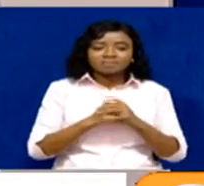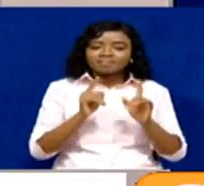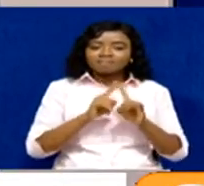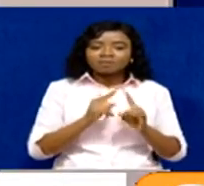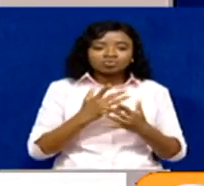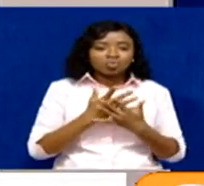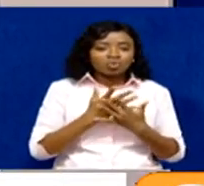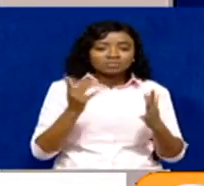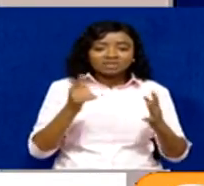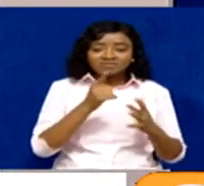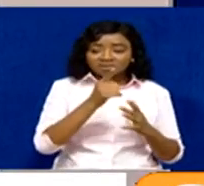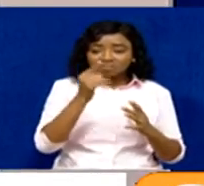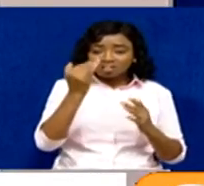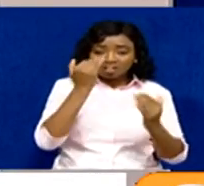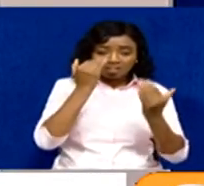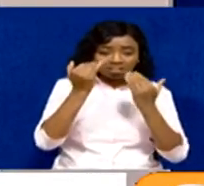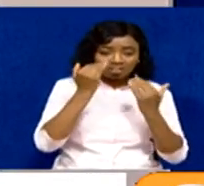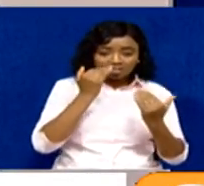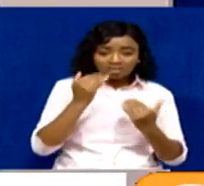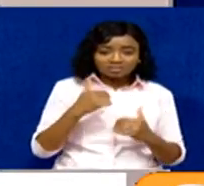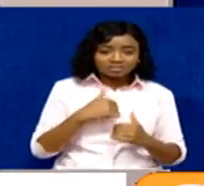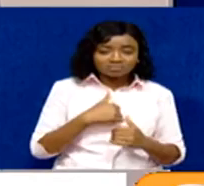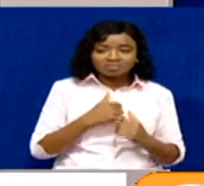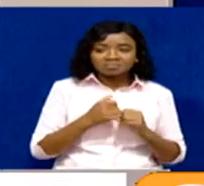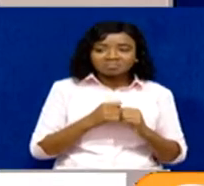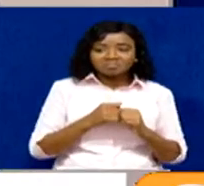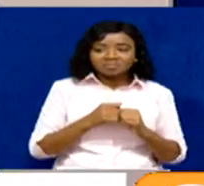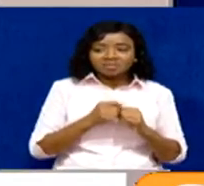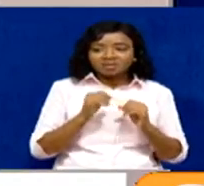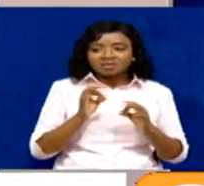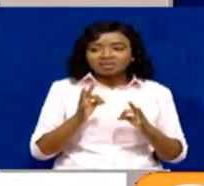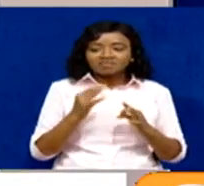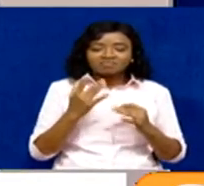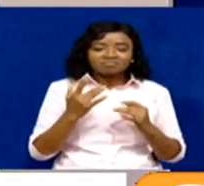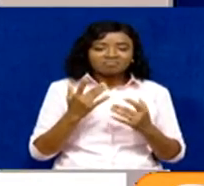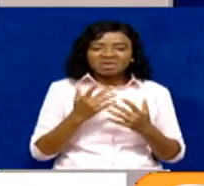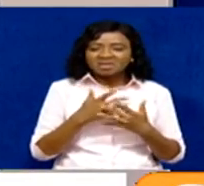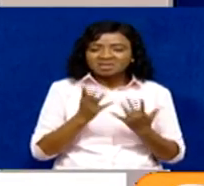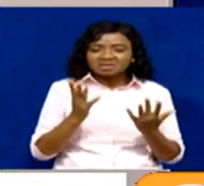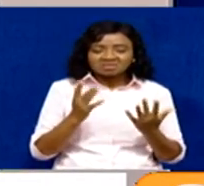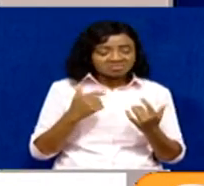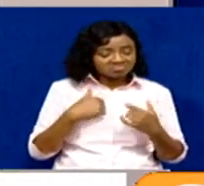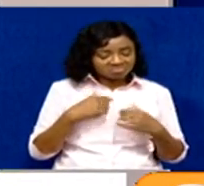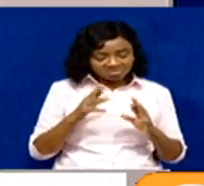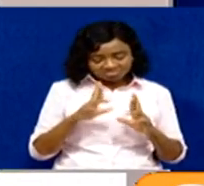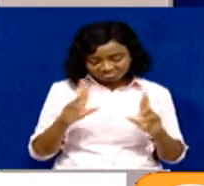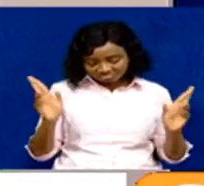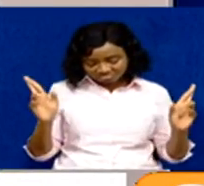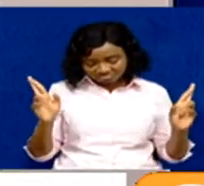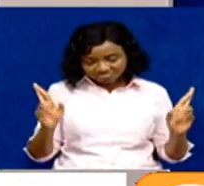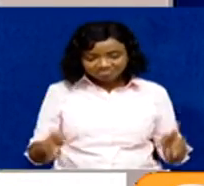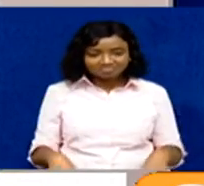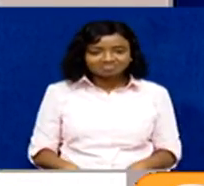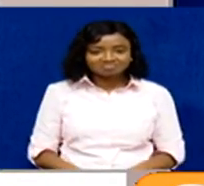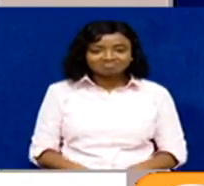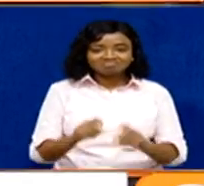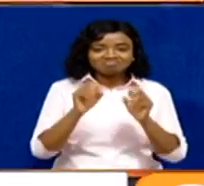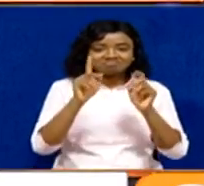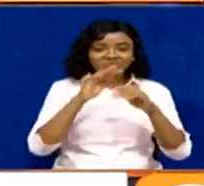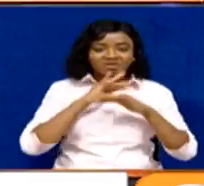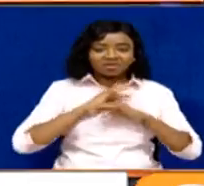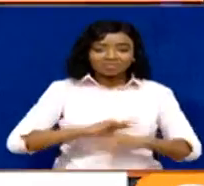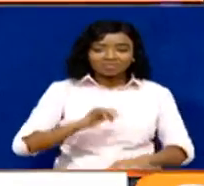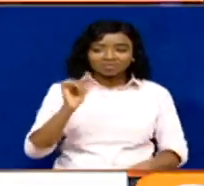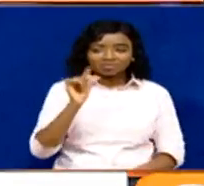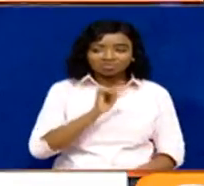whatever I would be asked to do, be it advice, be it whatever, I would be ready to do it. All right. Prof, I have to take a quick break here. When we